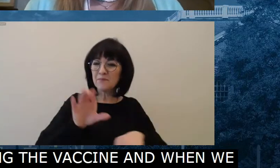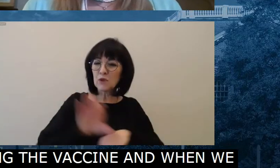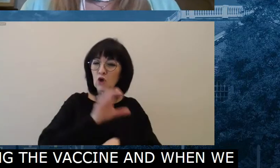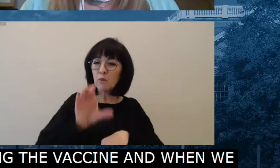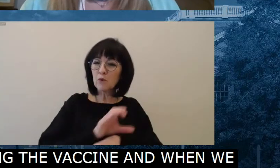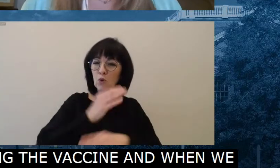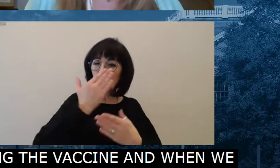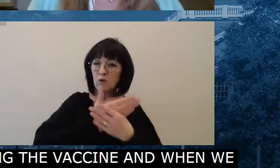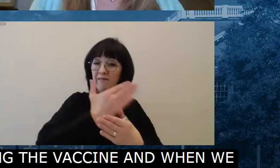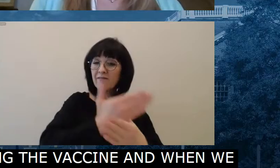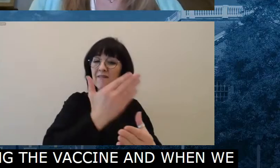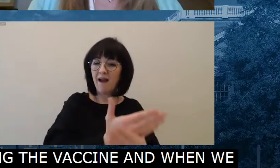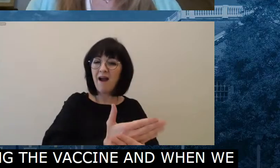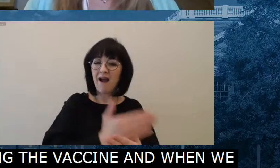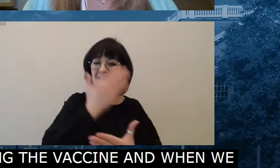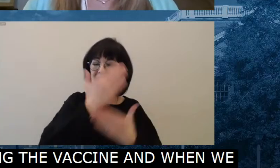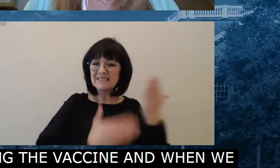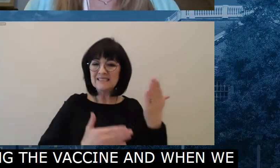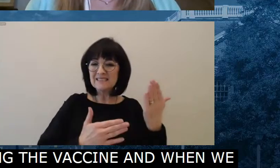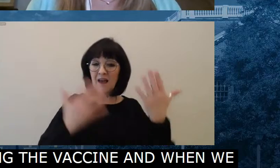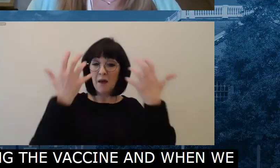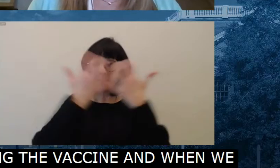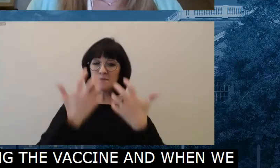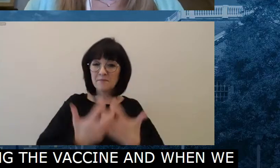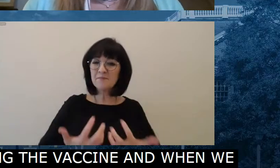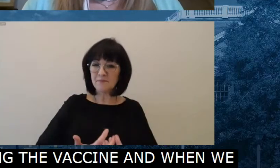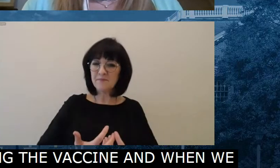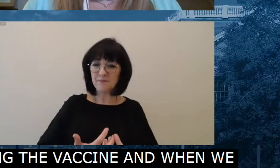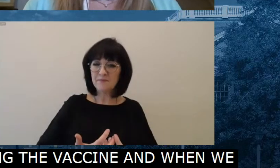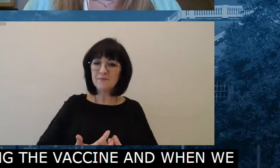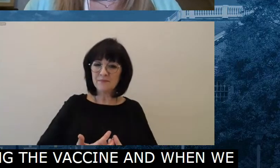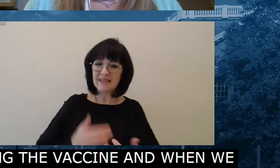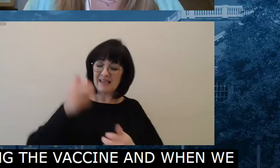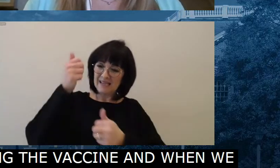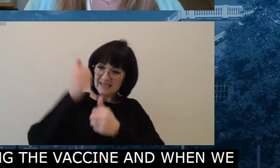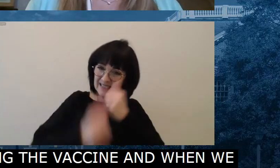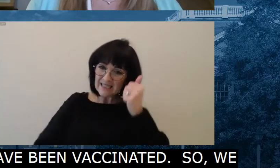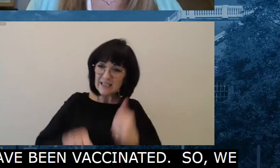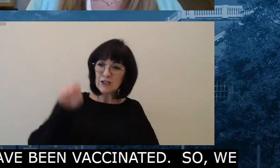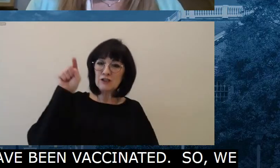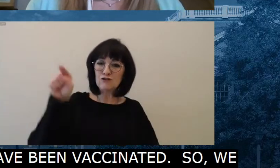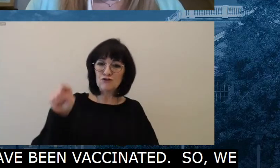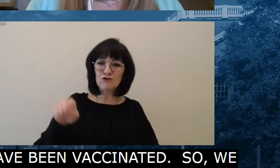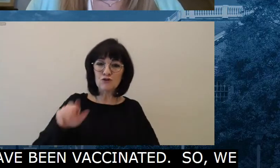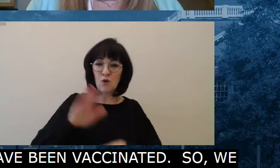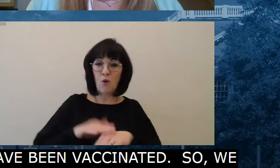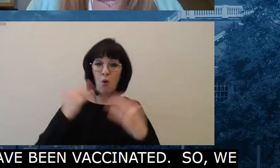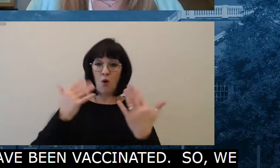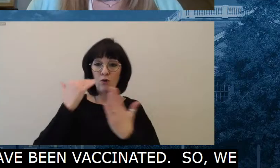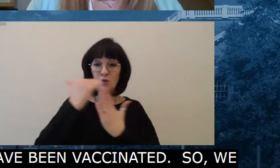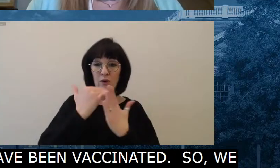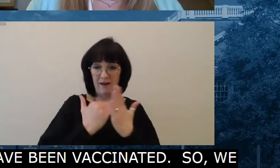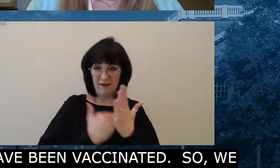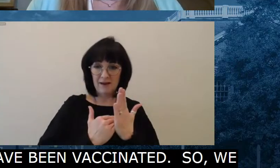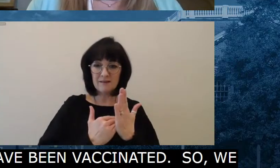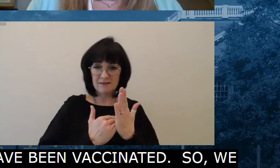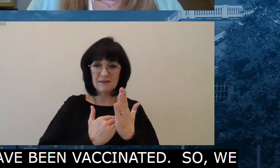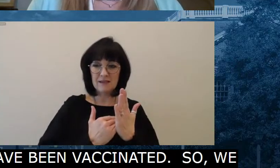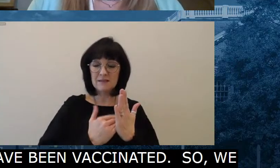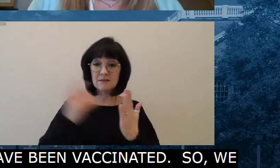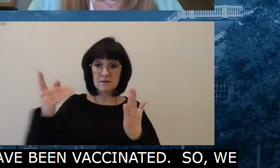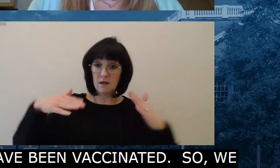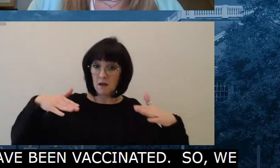who hasn't. But every single individual on that waiting list who we know hasn't been vaccinated has